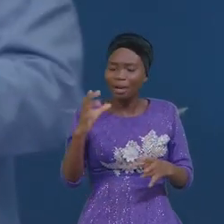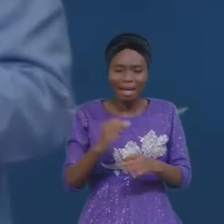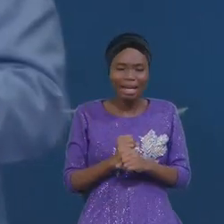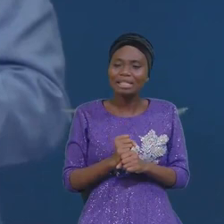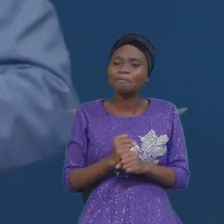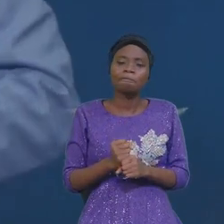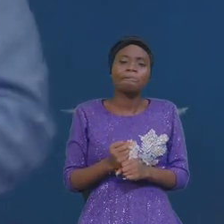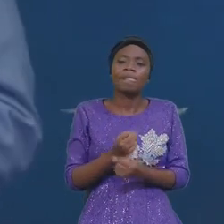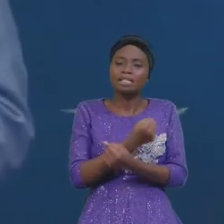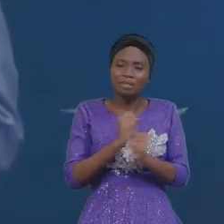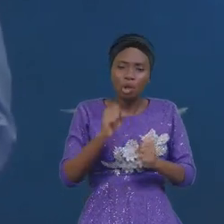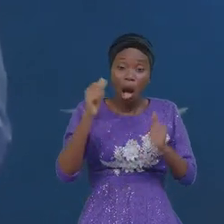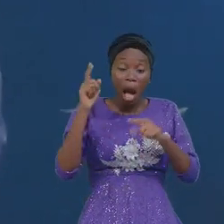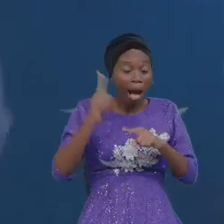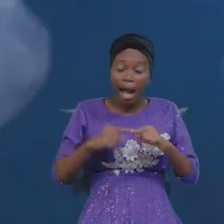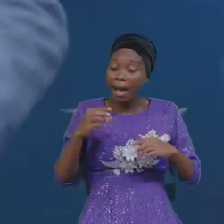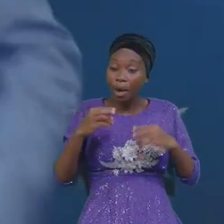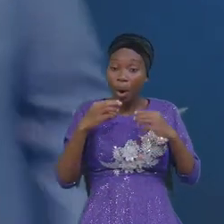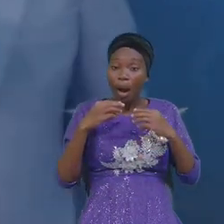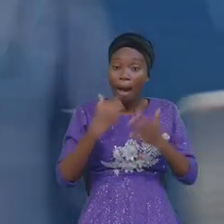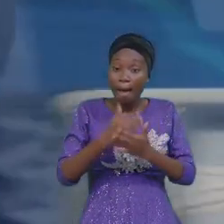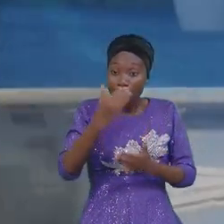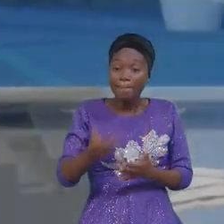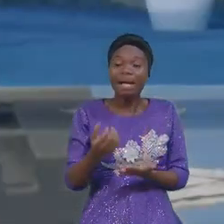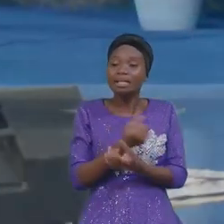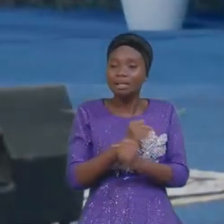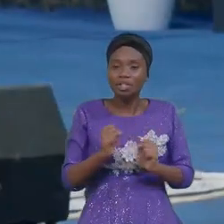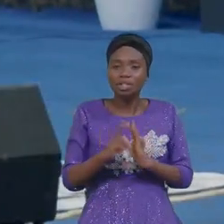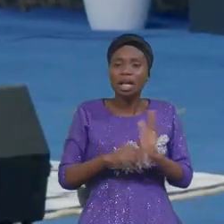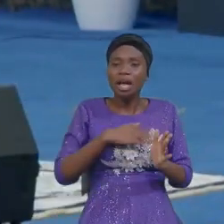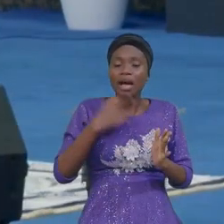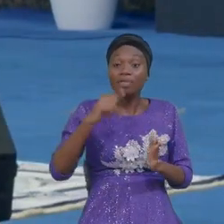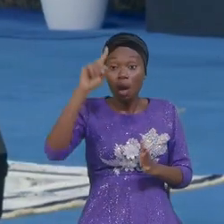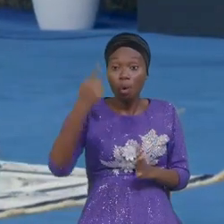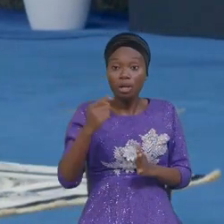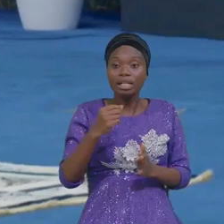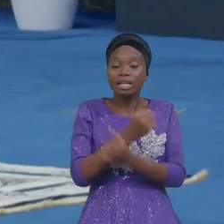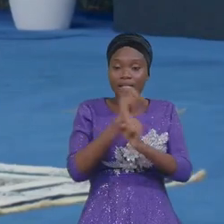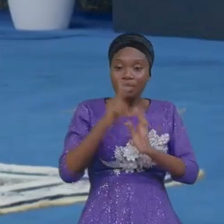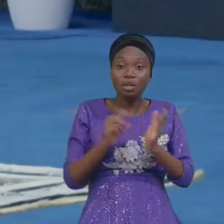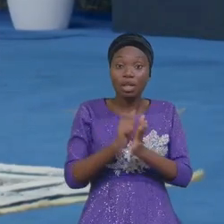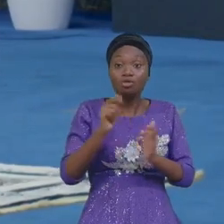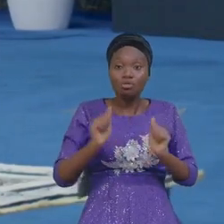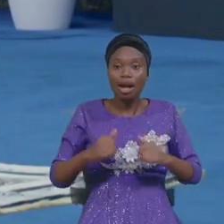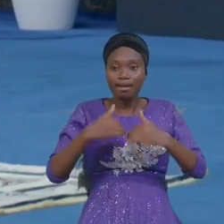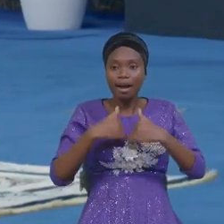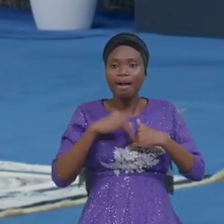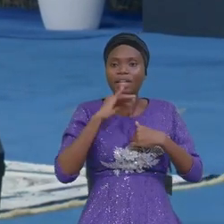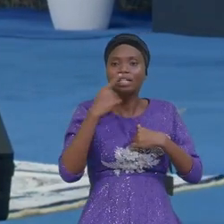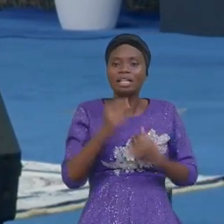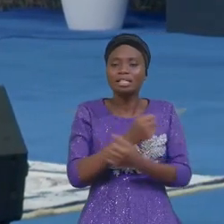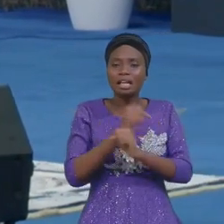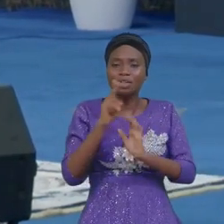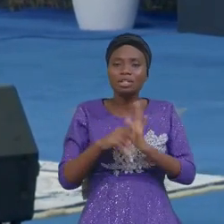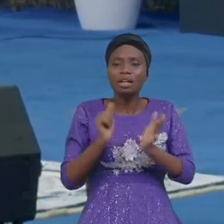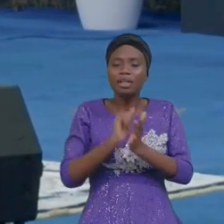not buy salvation. And the only salvation you can have is the salvation that is